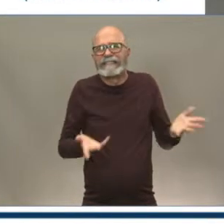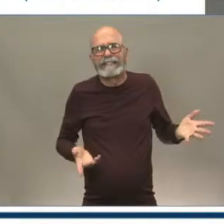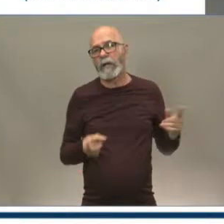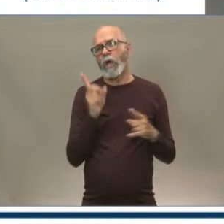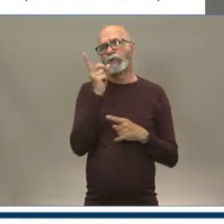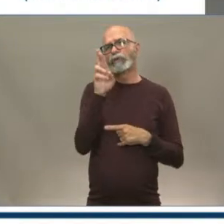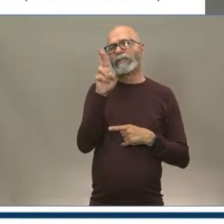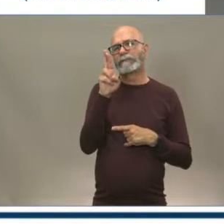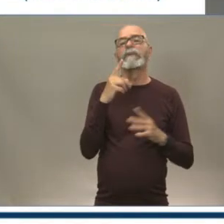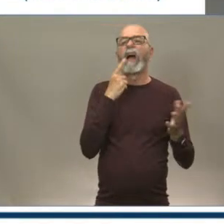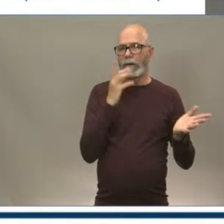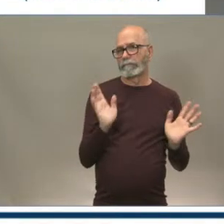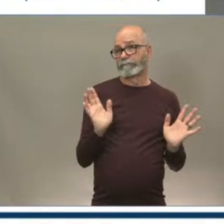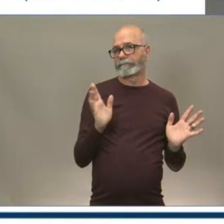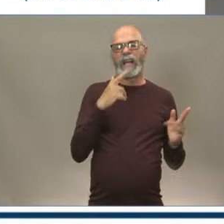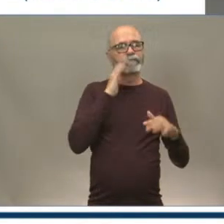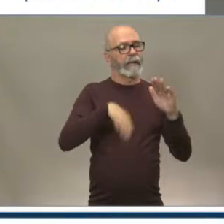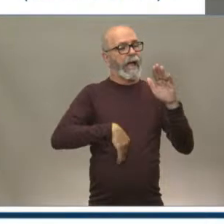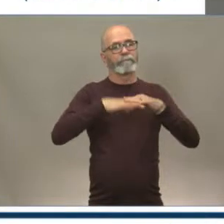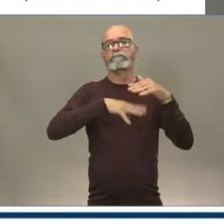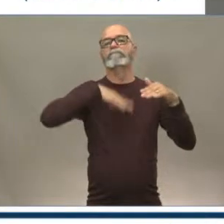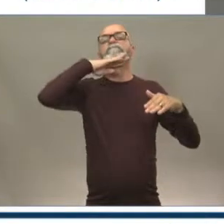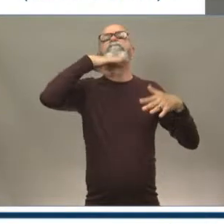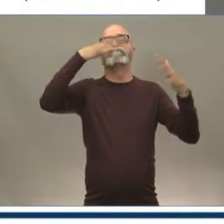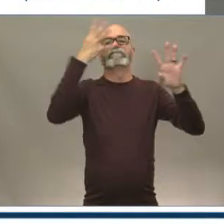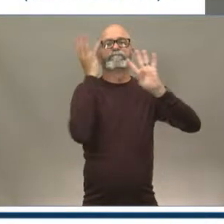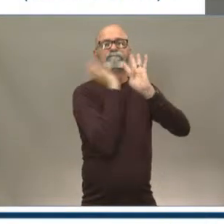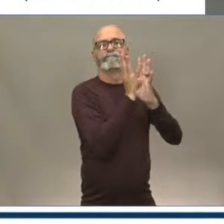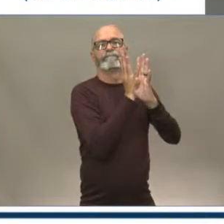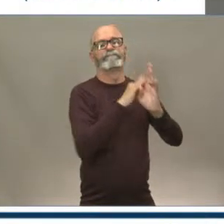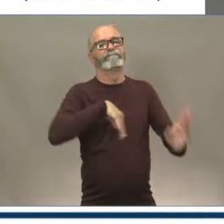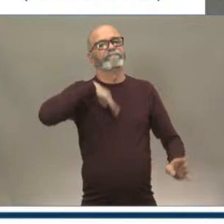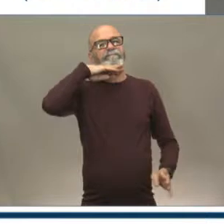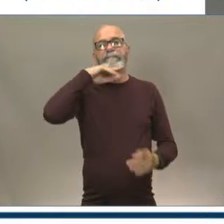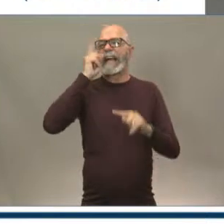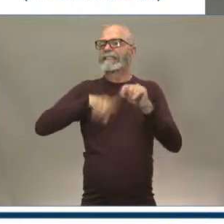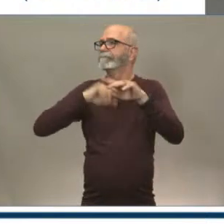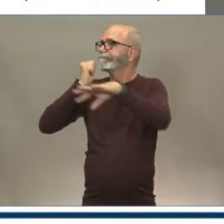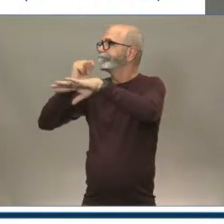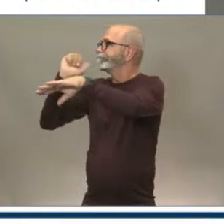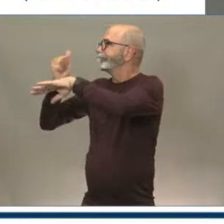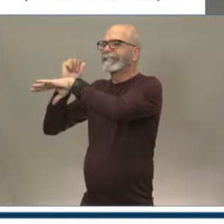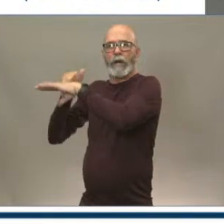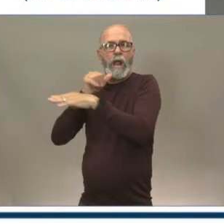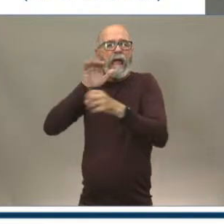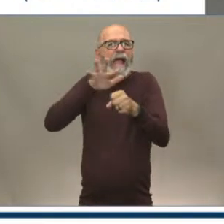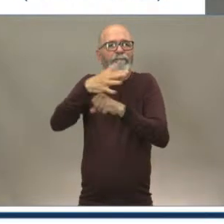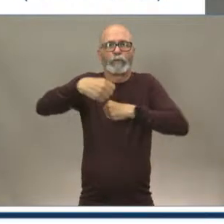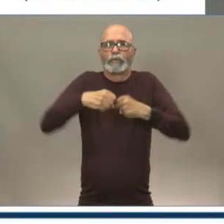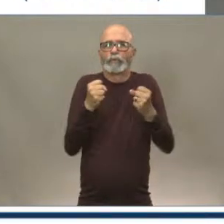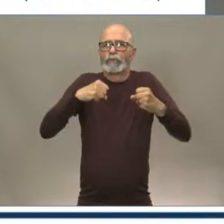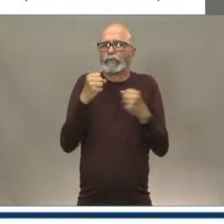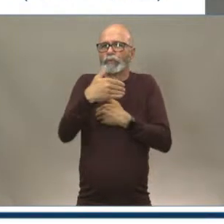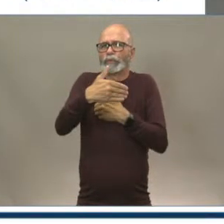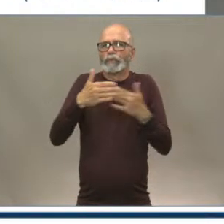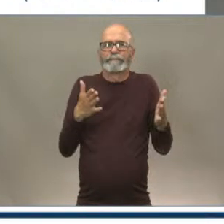out our capacity. You don't just stand up another lab. Some of this is human resources, and some of it is people are highly trained